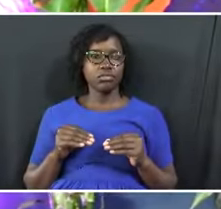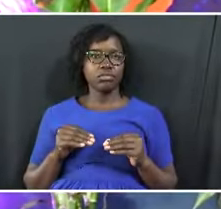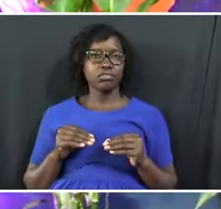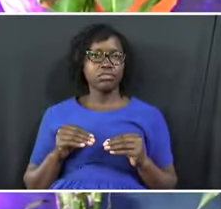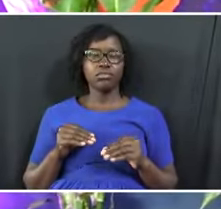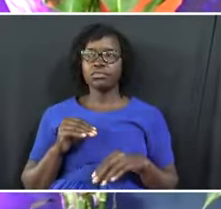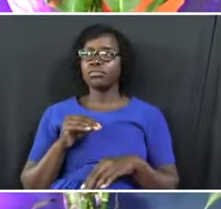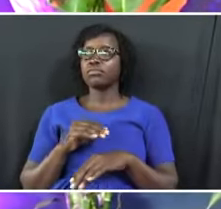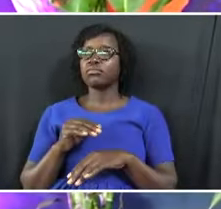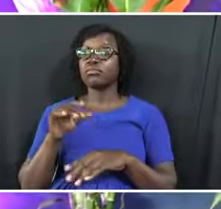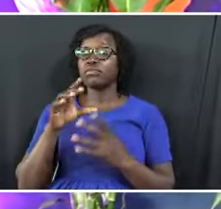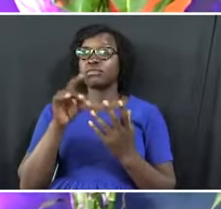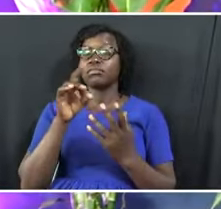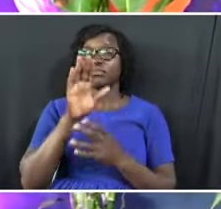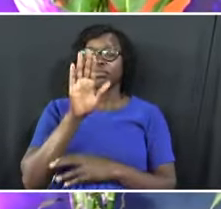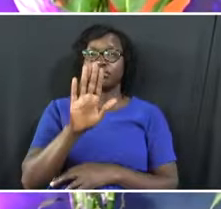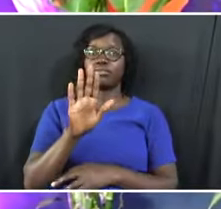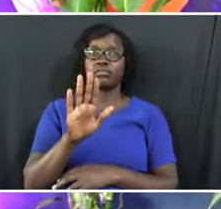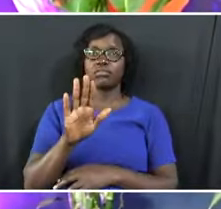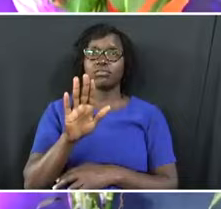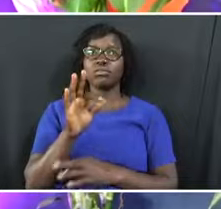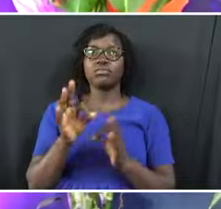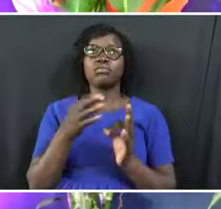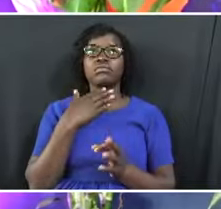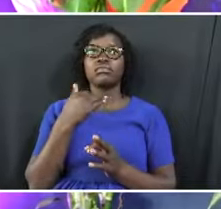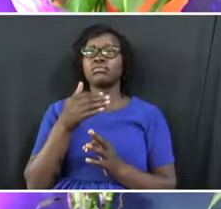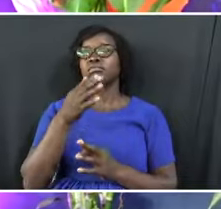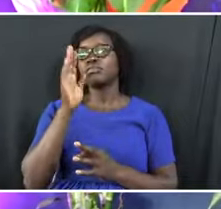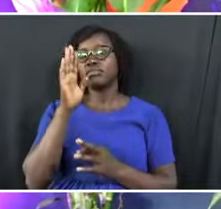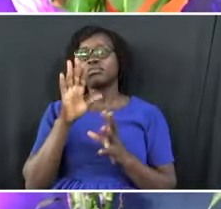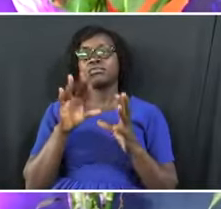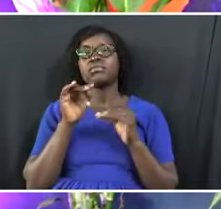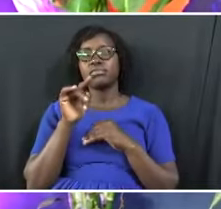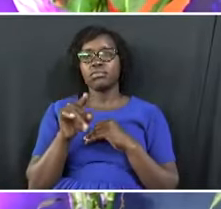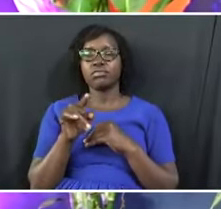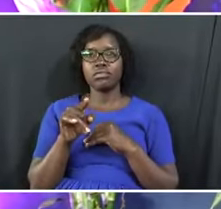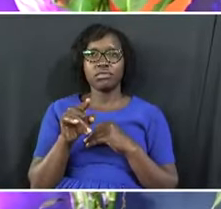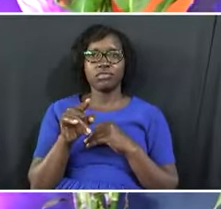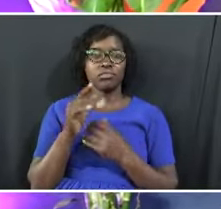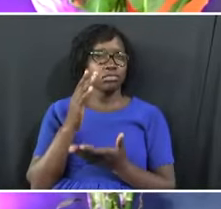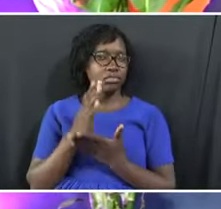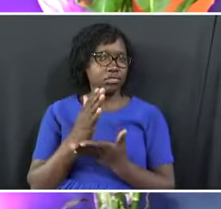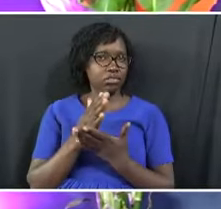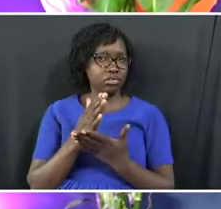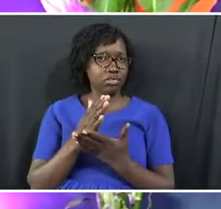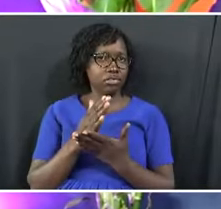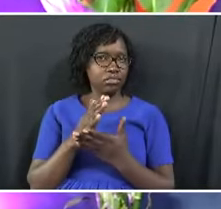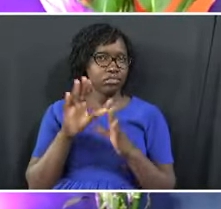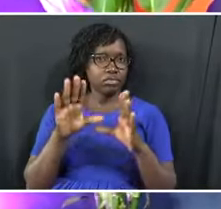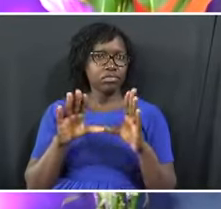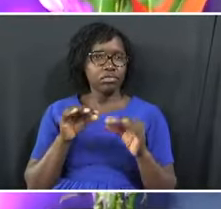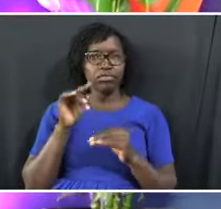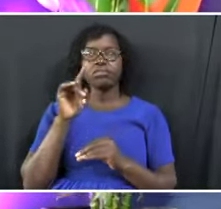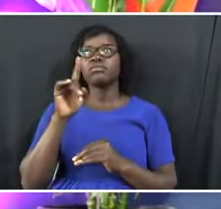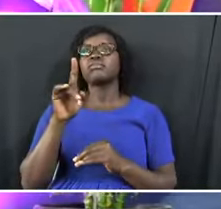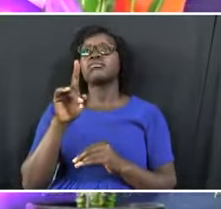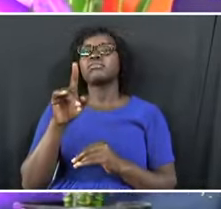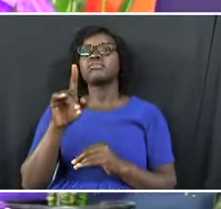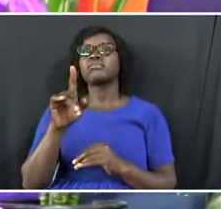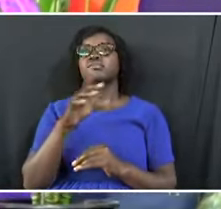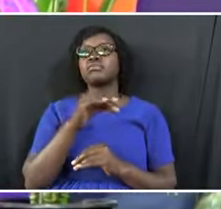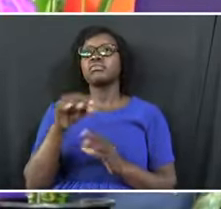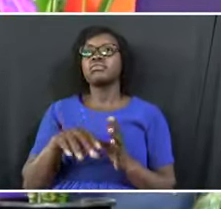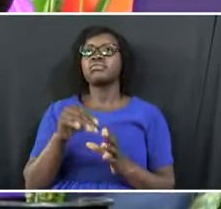is upon your choice. If you want God to accept you, indeed he will accept you. And I find